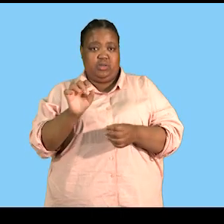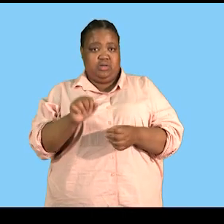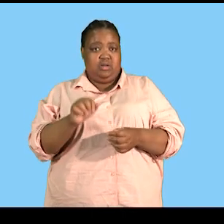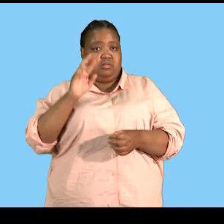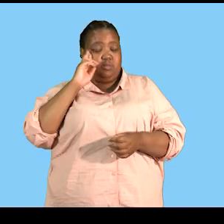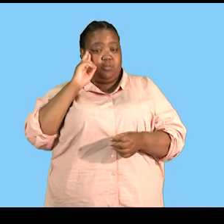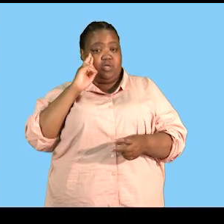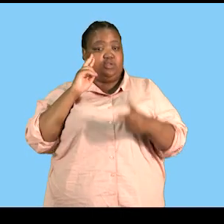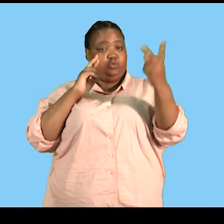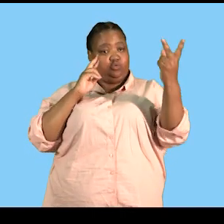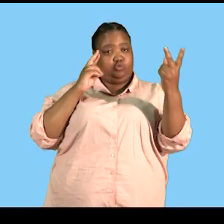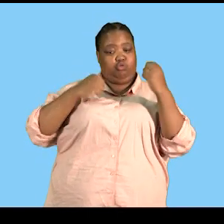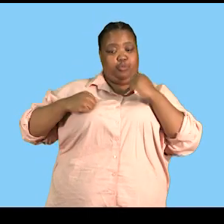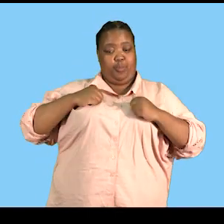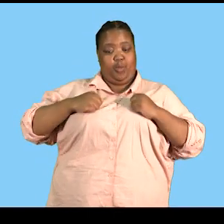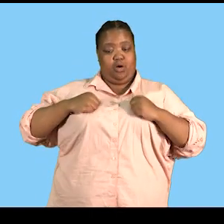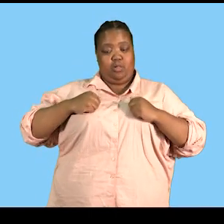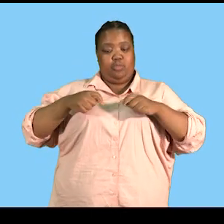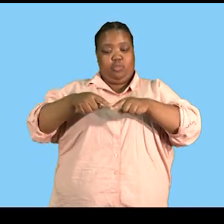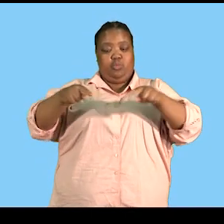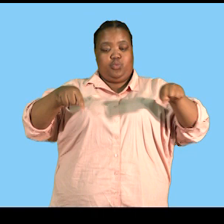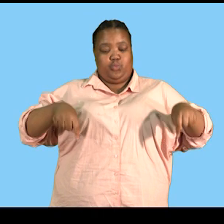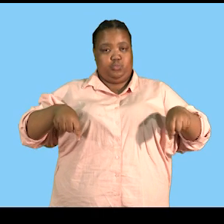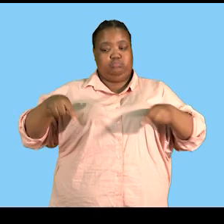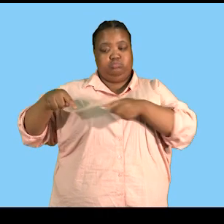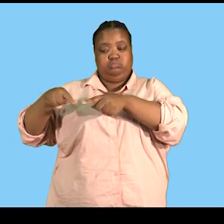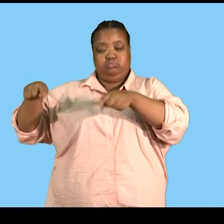now there is 2 bathrooms.